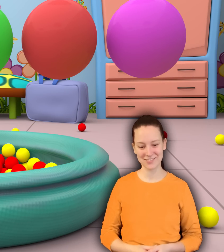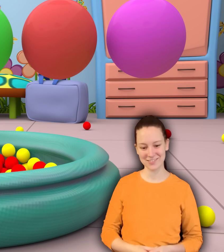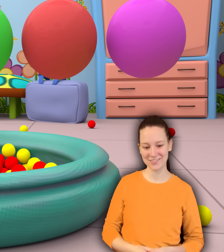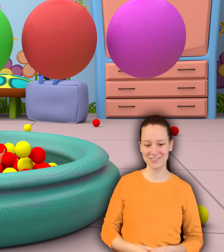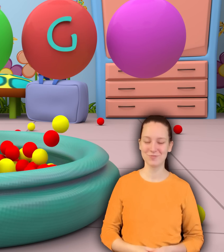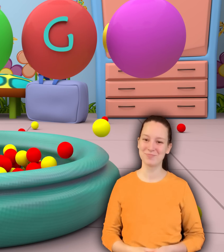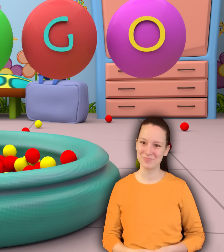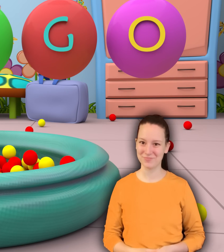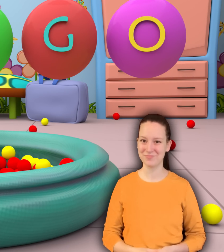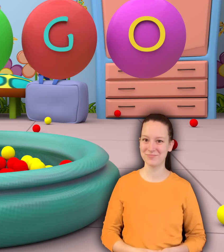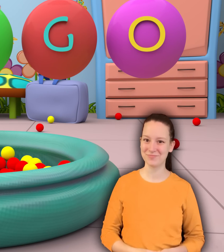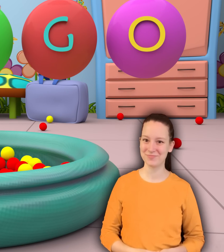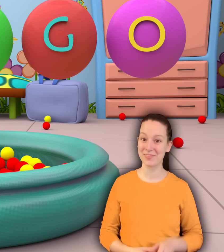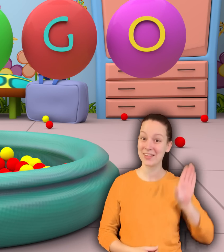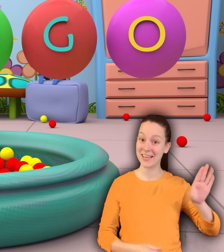bed